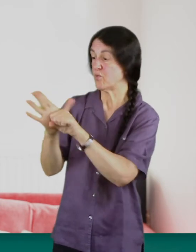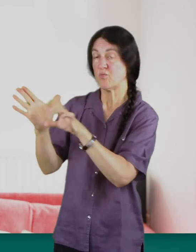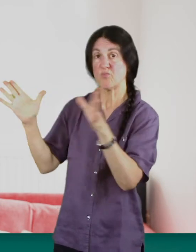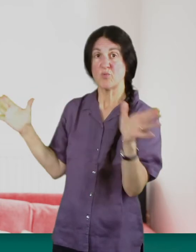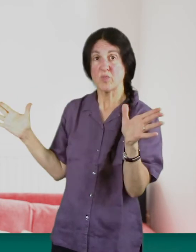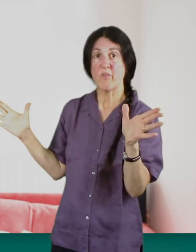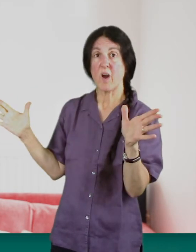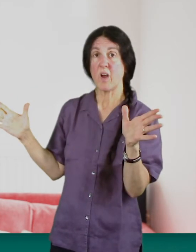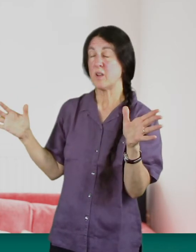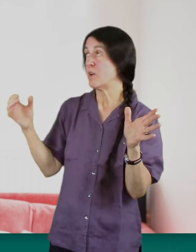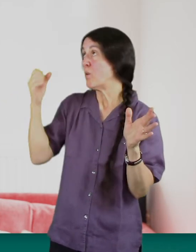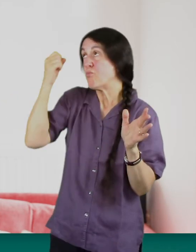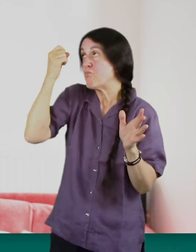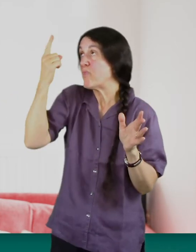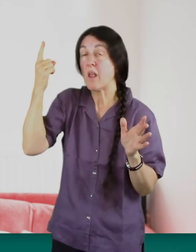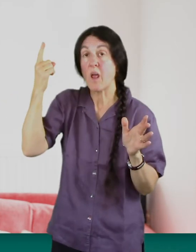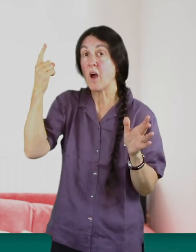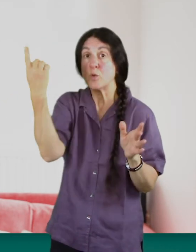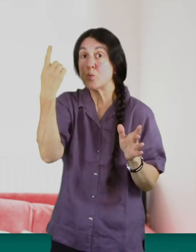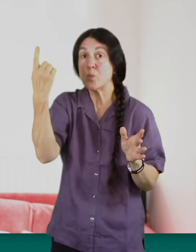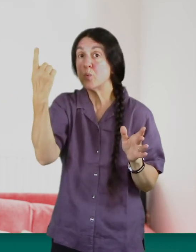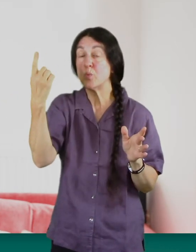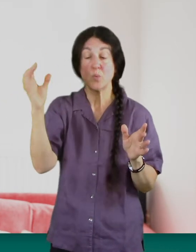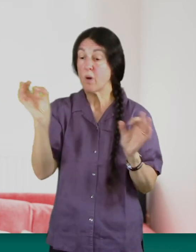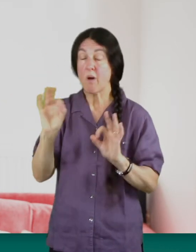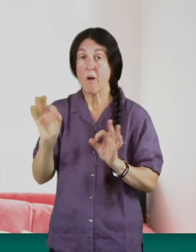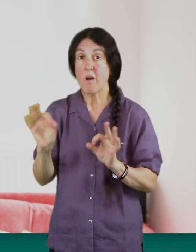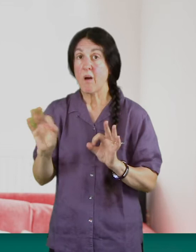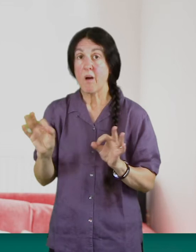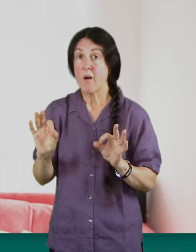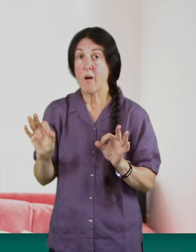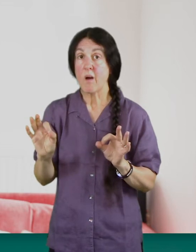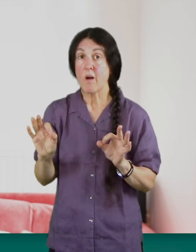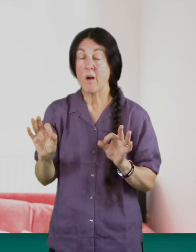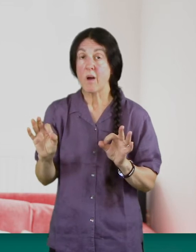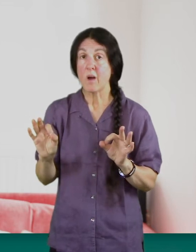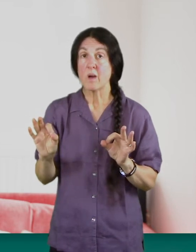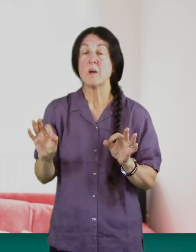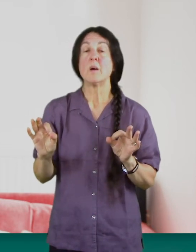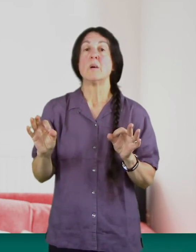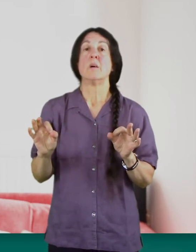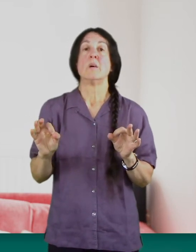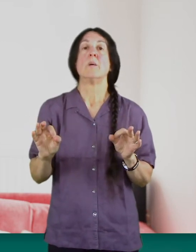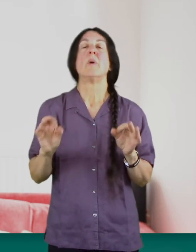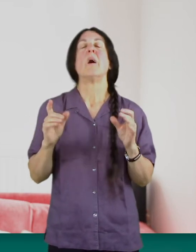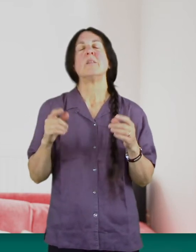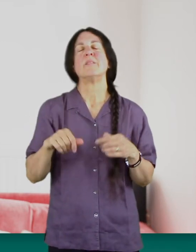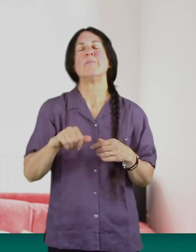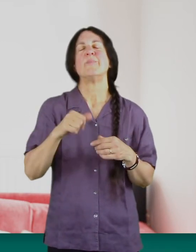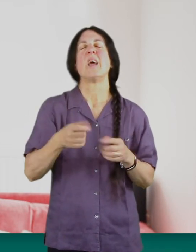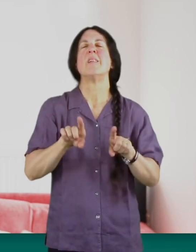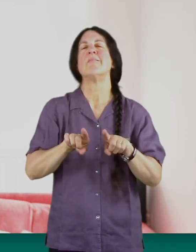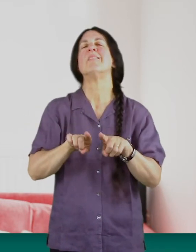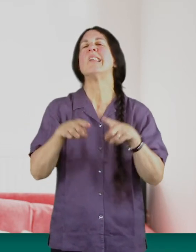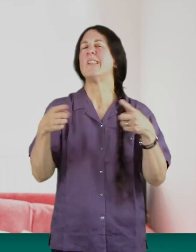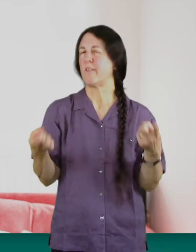And the thing that's then different, which is hopeful for us, is that the similarities between Samson and Jesus pretty much